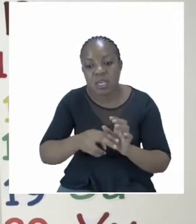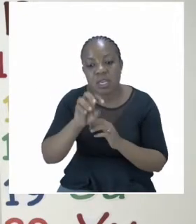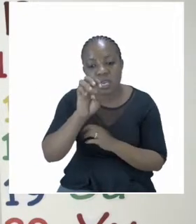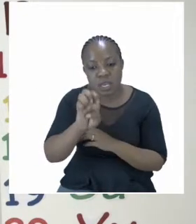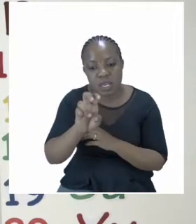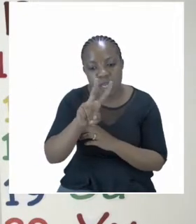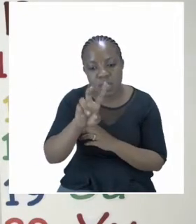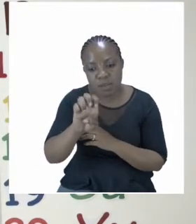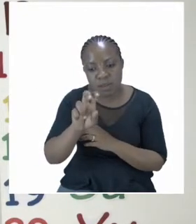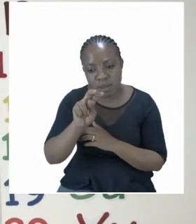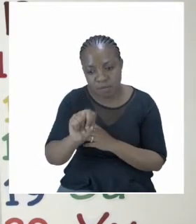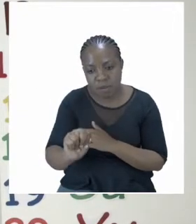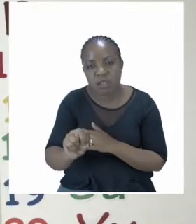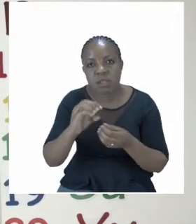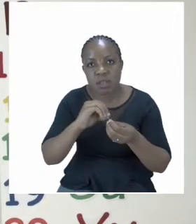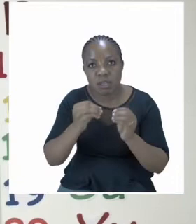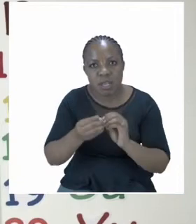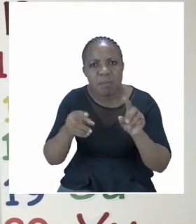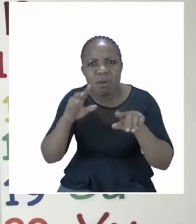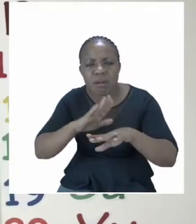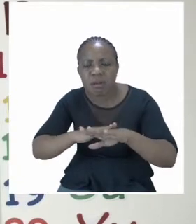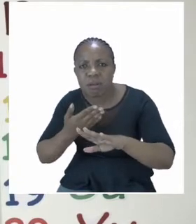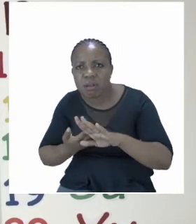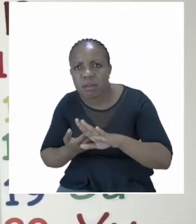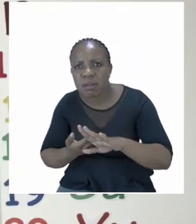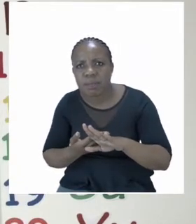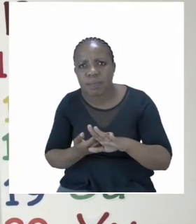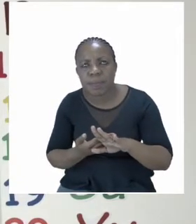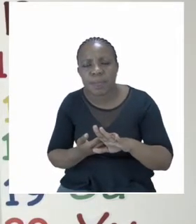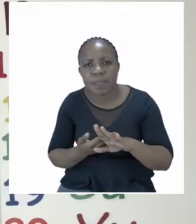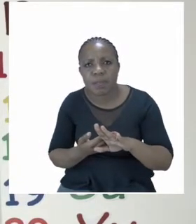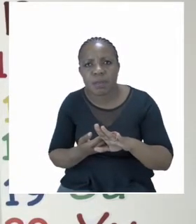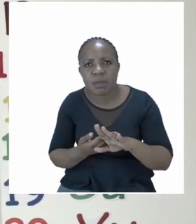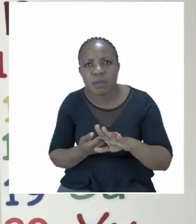at our number line here. I am going to